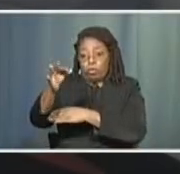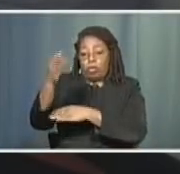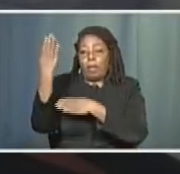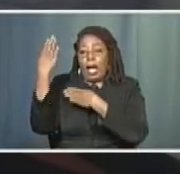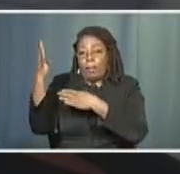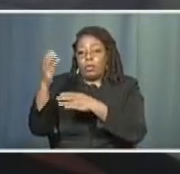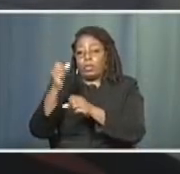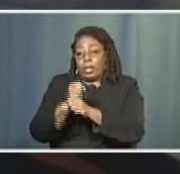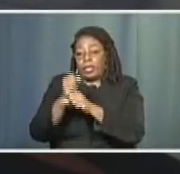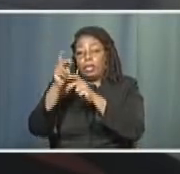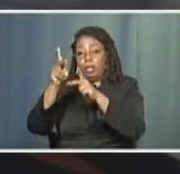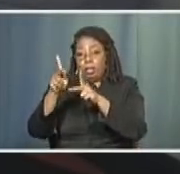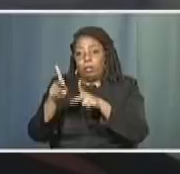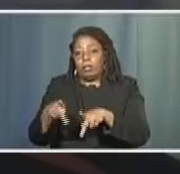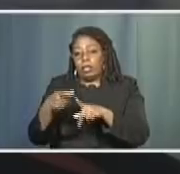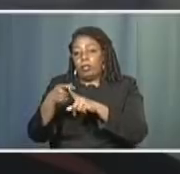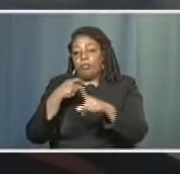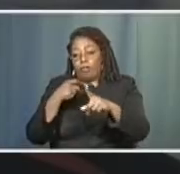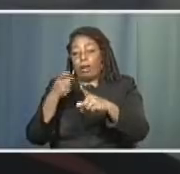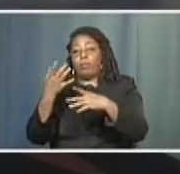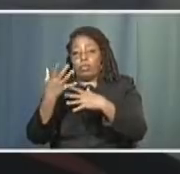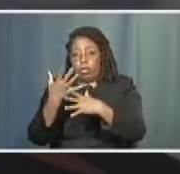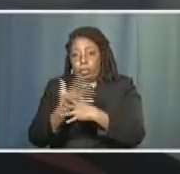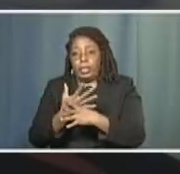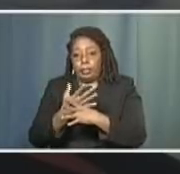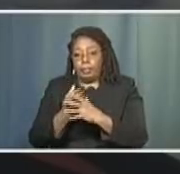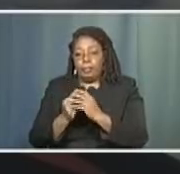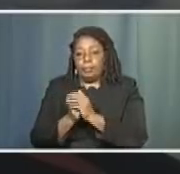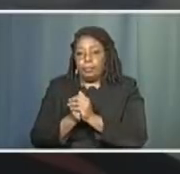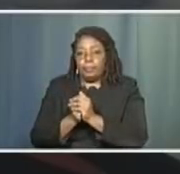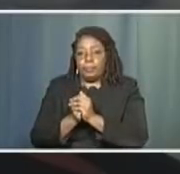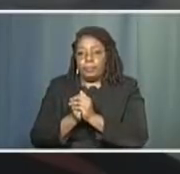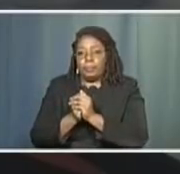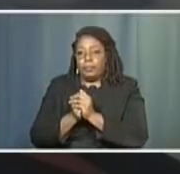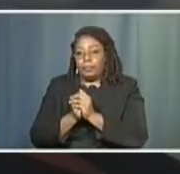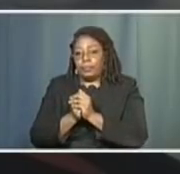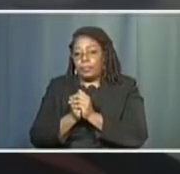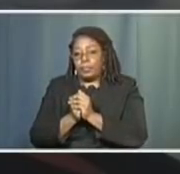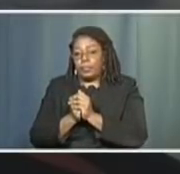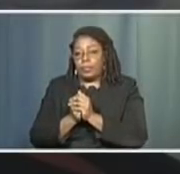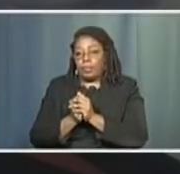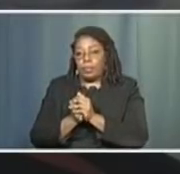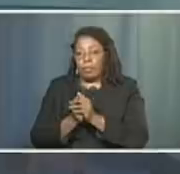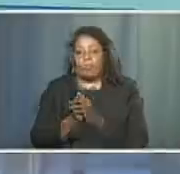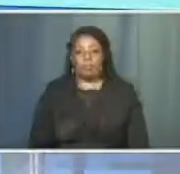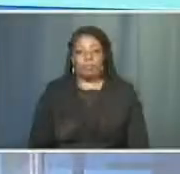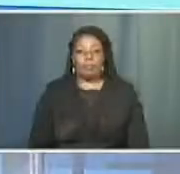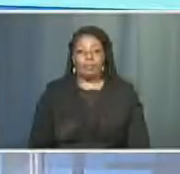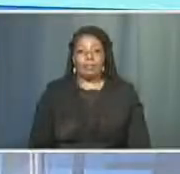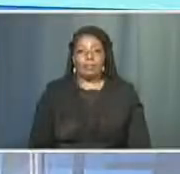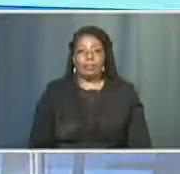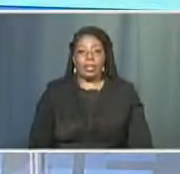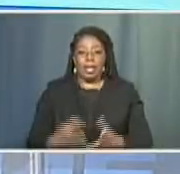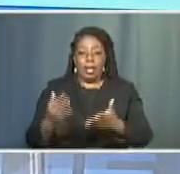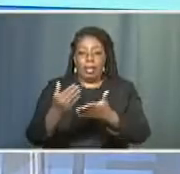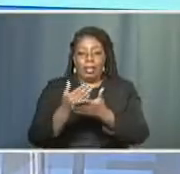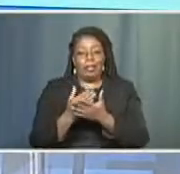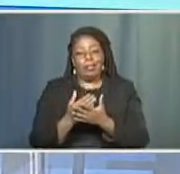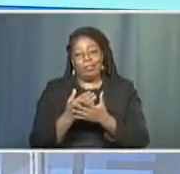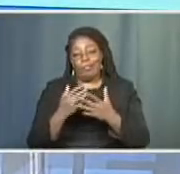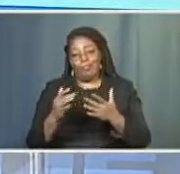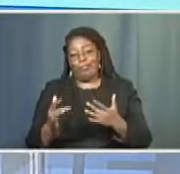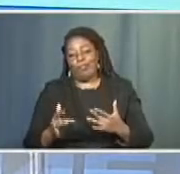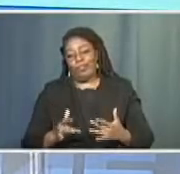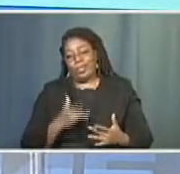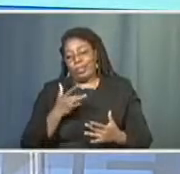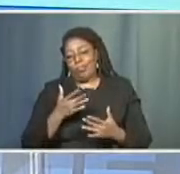will receive passengers from Germany. Jiminy DeSwain, ZNS Network News. A collective sigh of